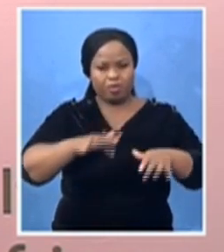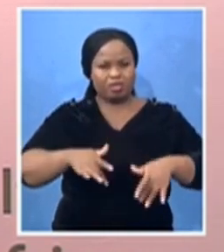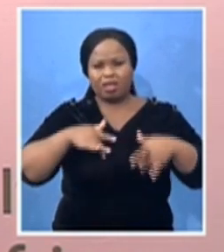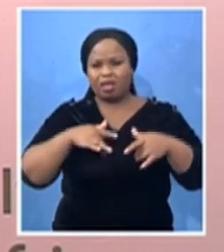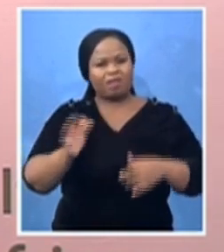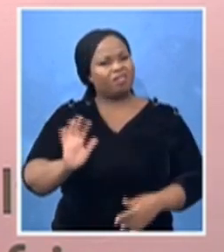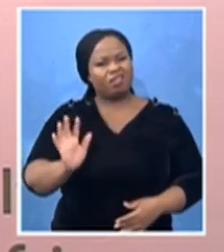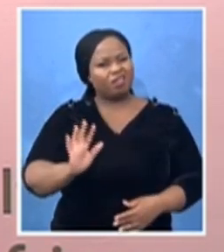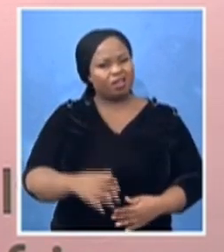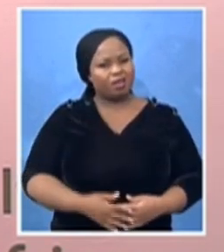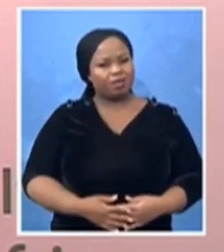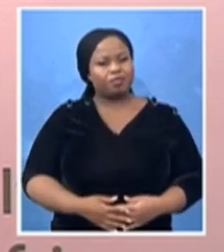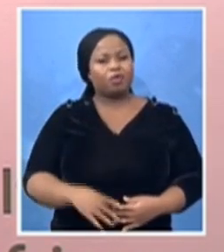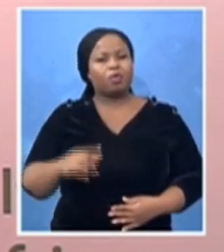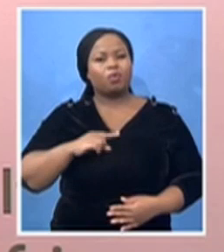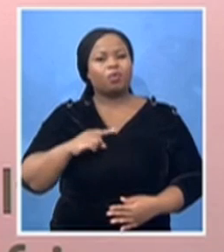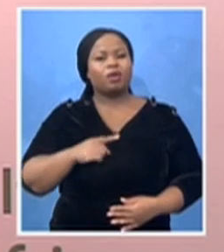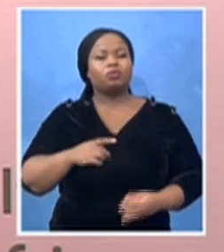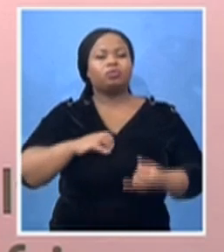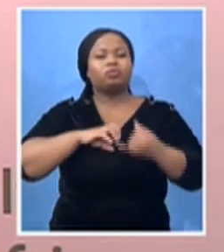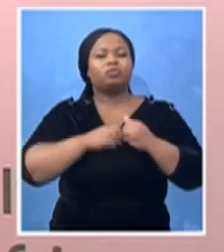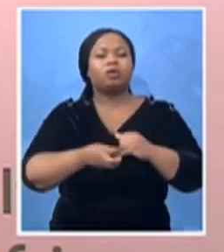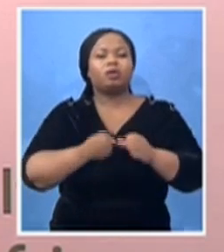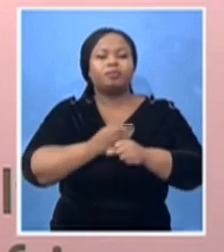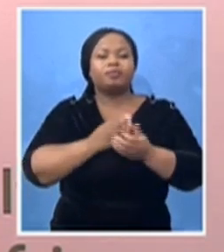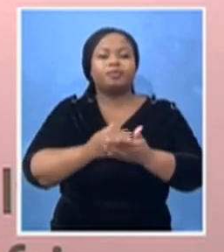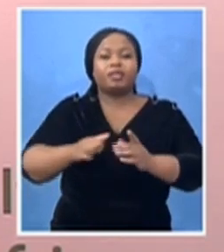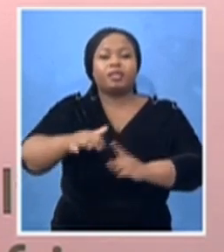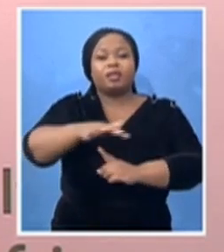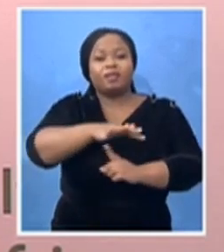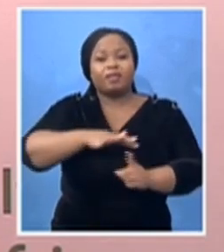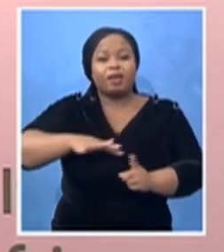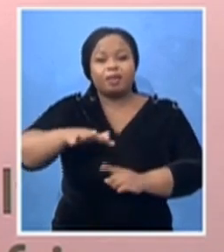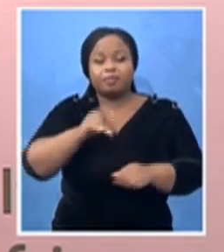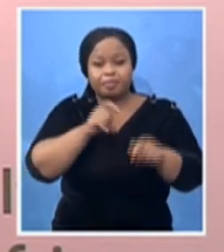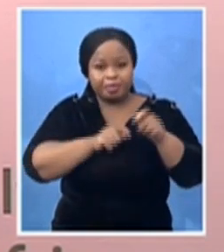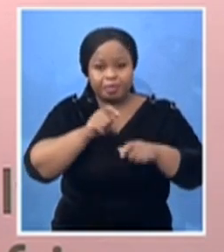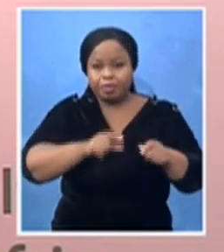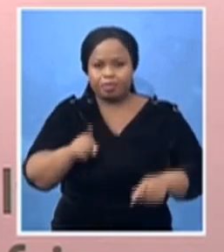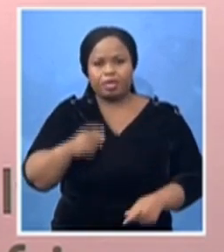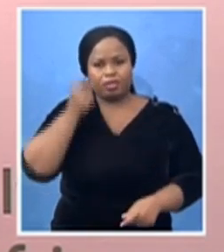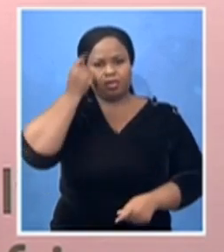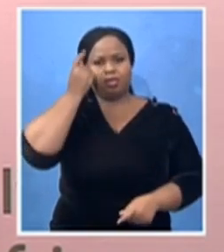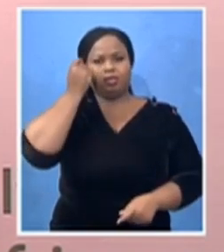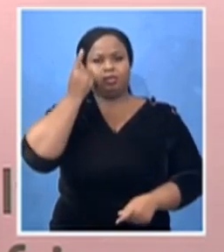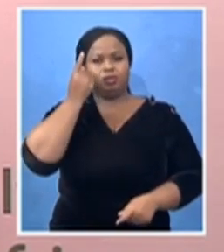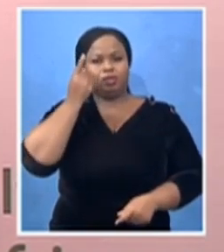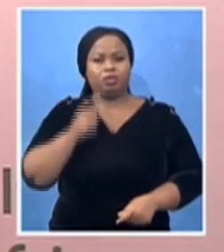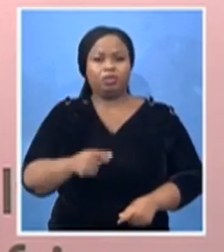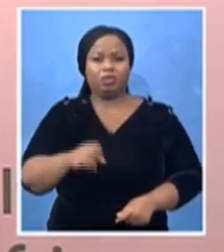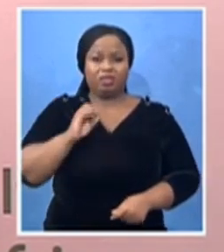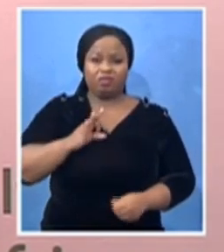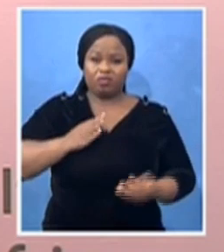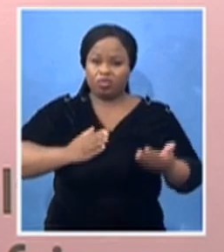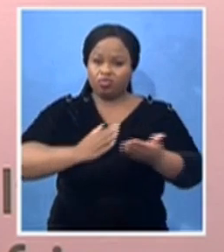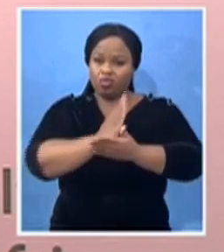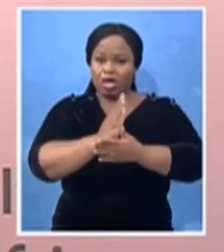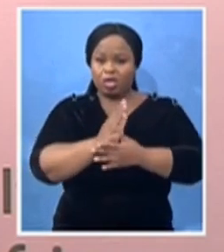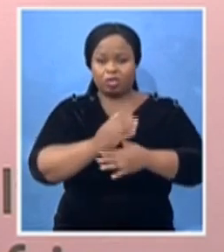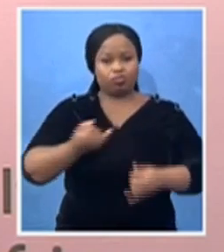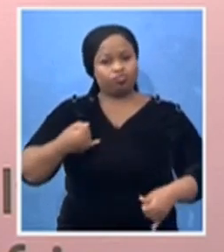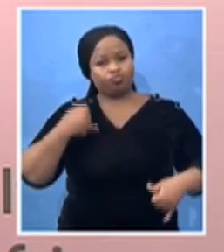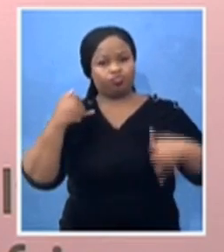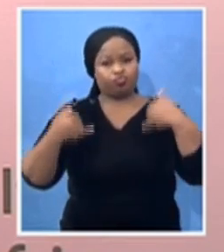environment wherein people understand that whilst you've got a right to enjoy yourselves, there may well be certain things